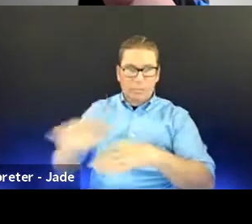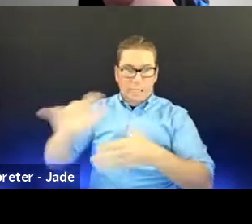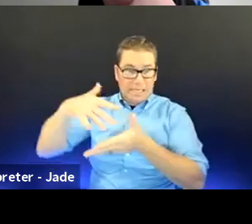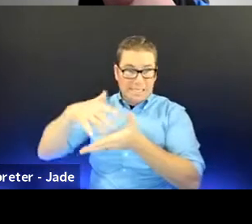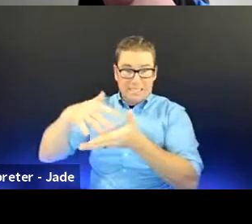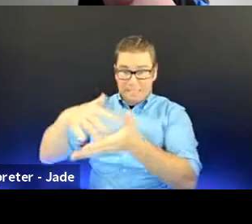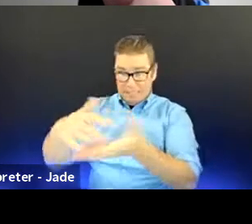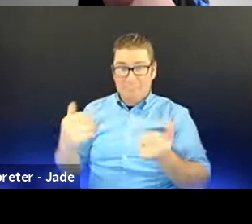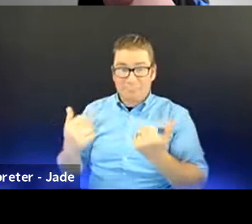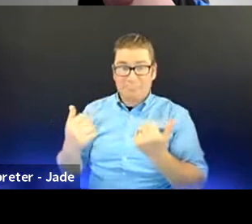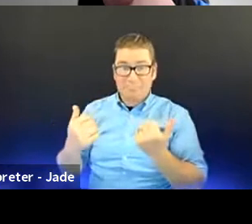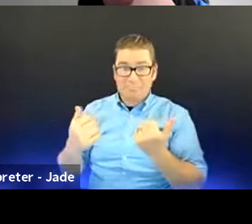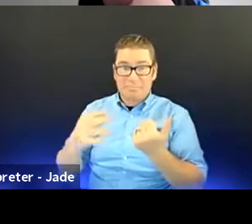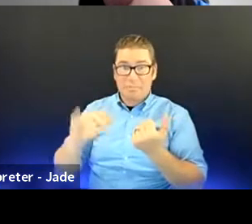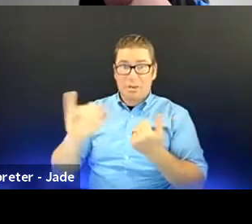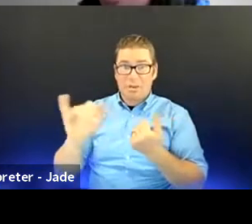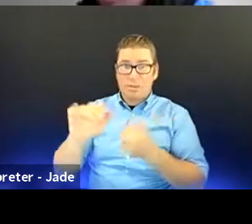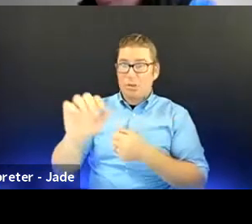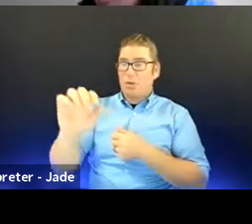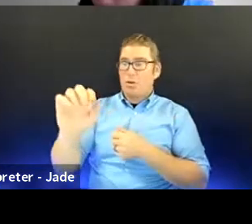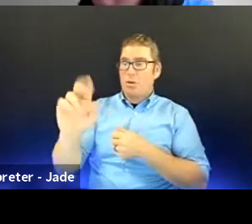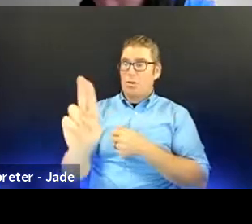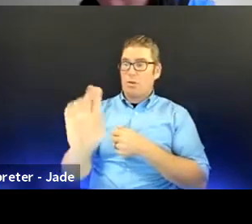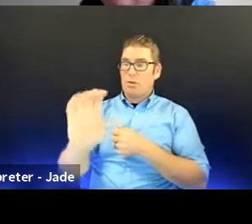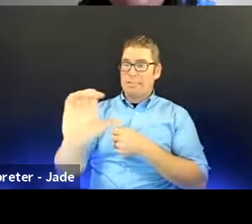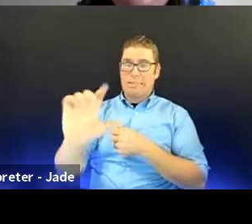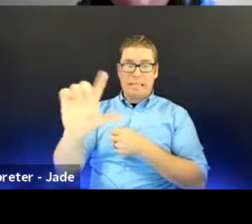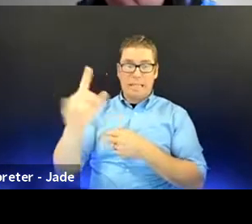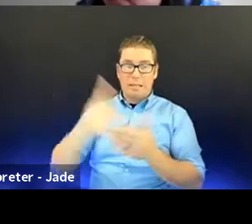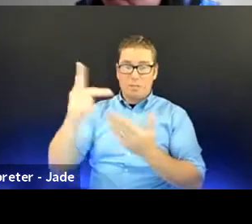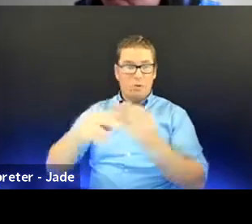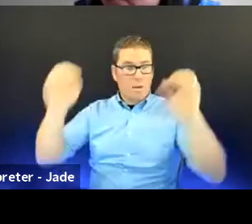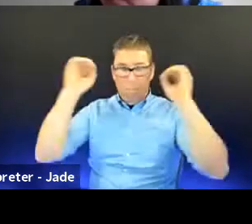You know, there was also no UCR program, and Debbie, I've always,